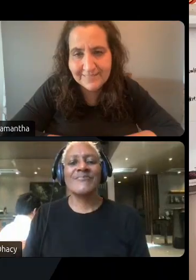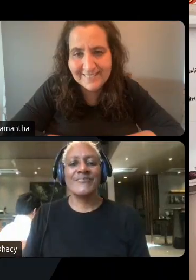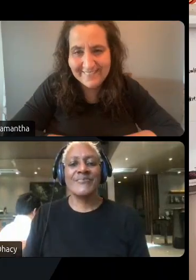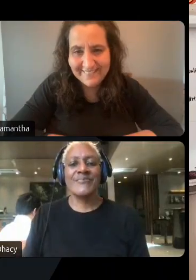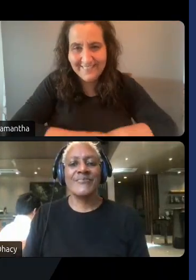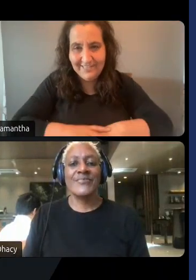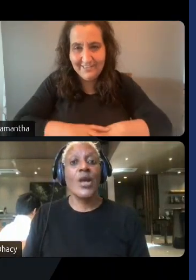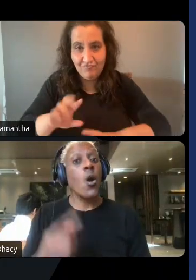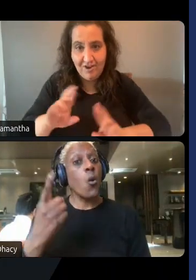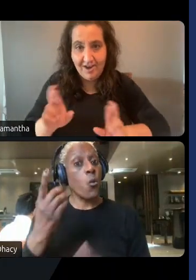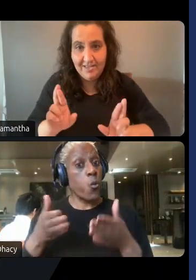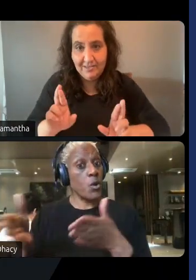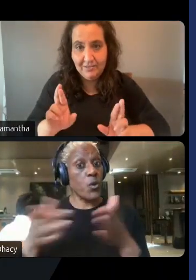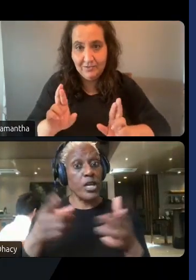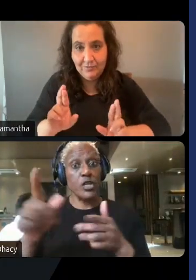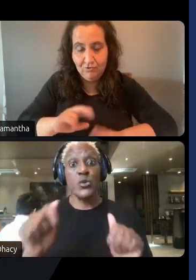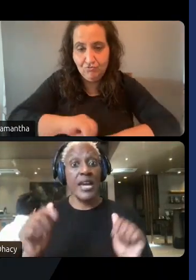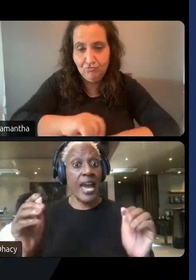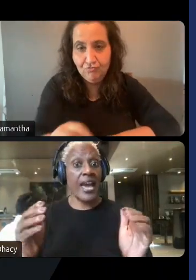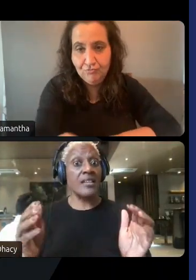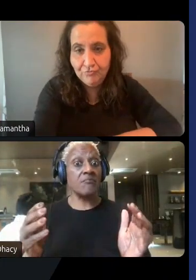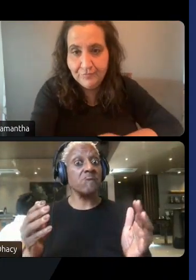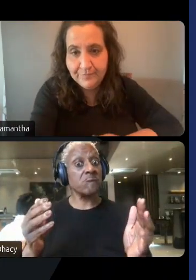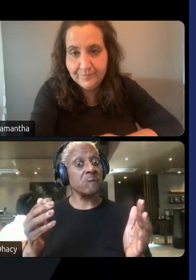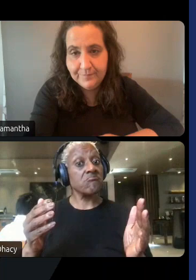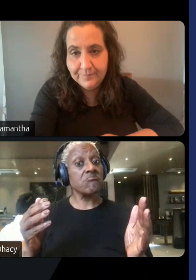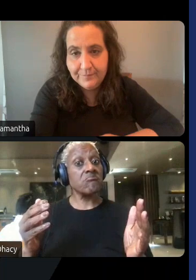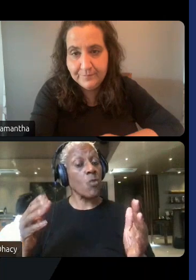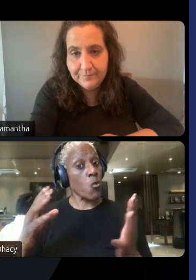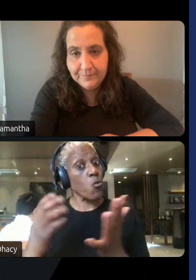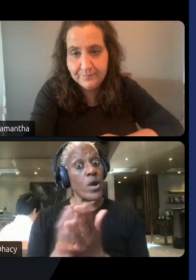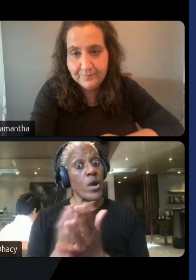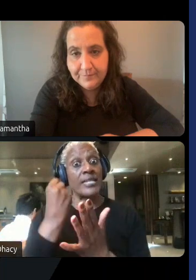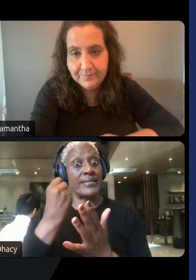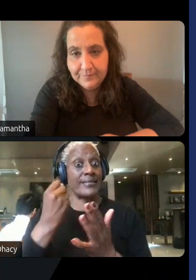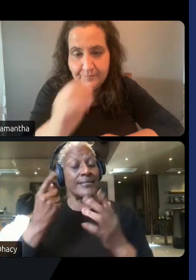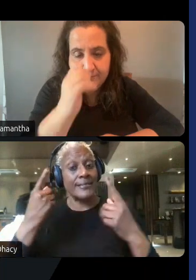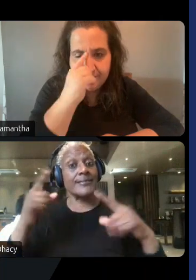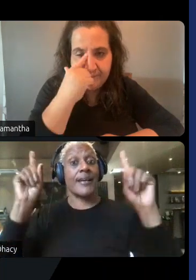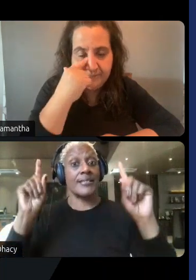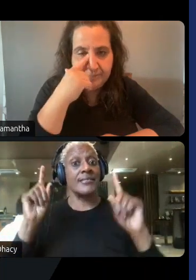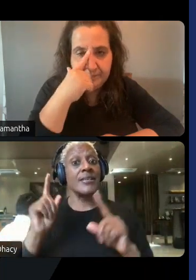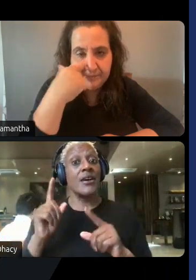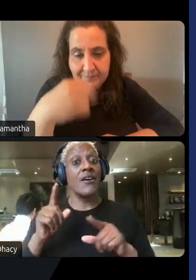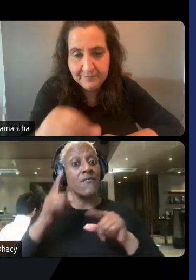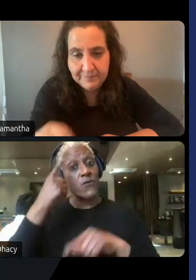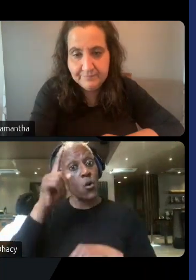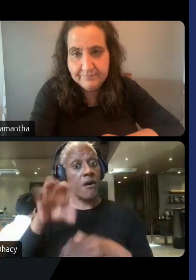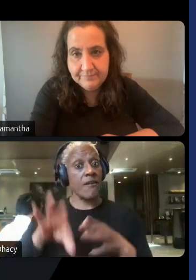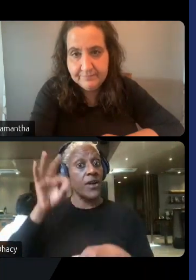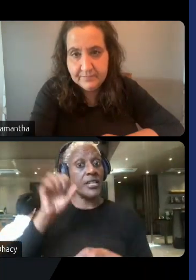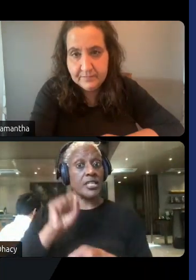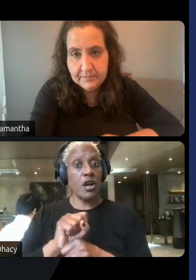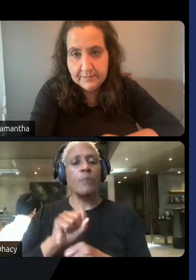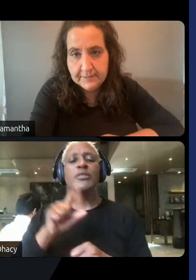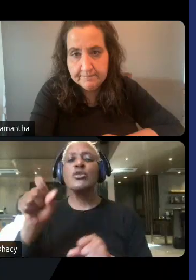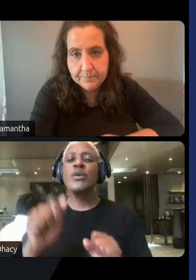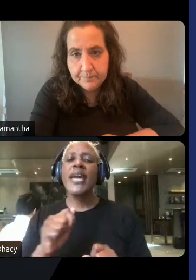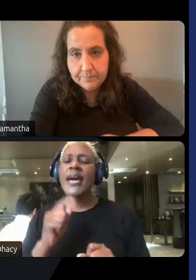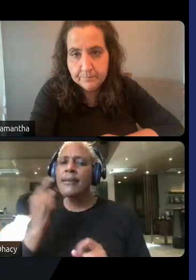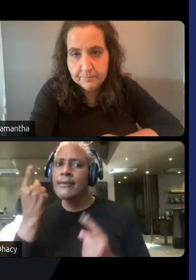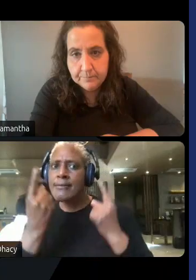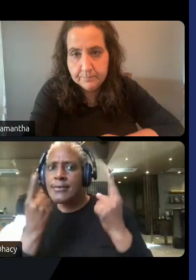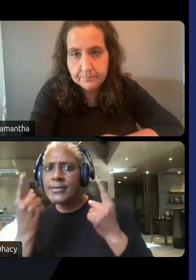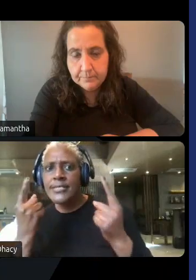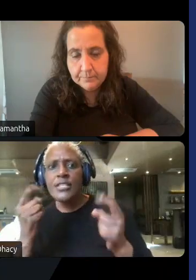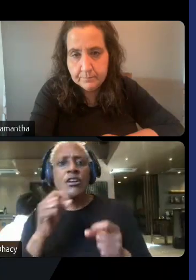One way you can promote success in your job search is by considering districts, neighborhoods, and schools